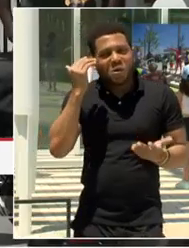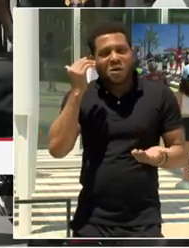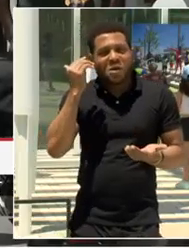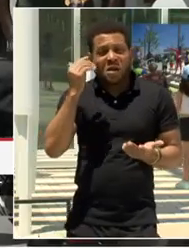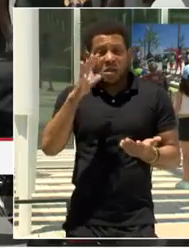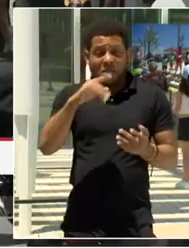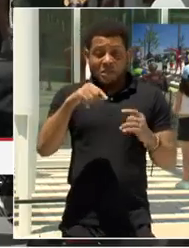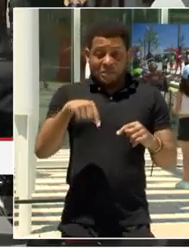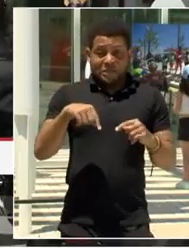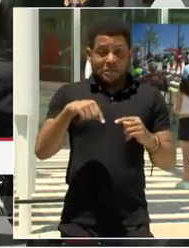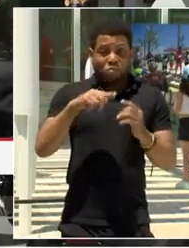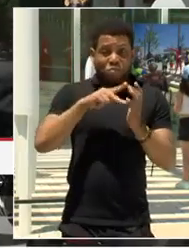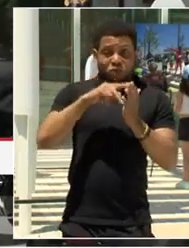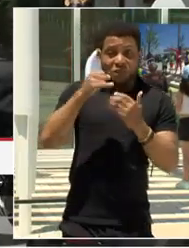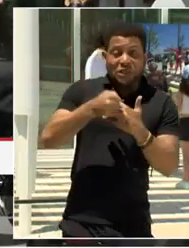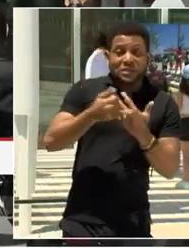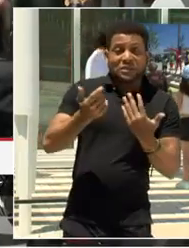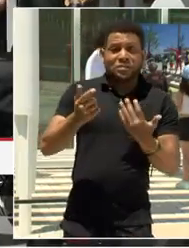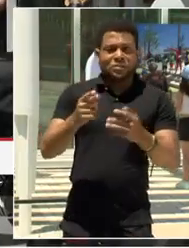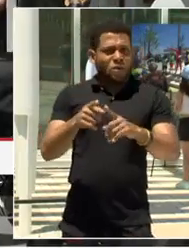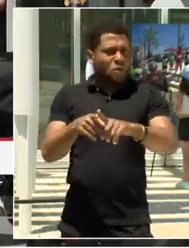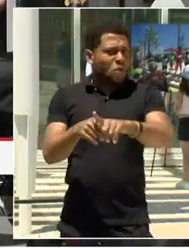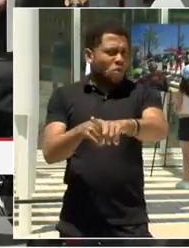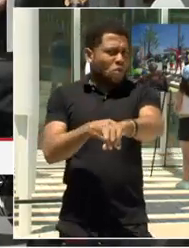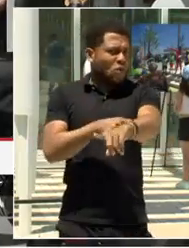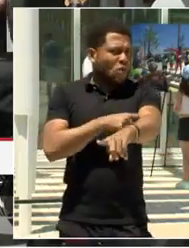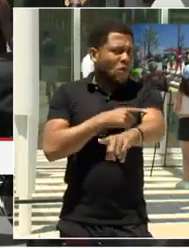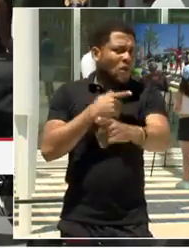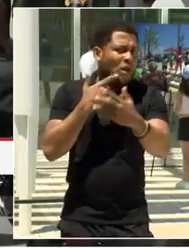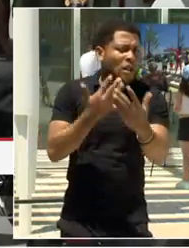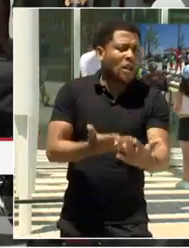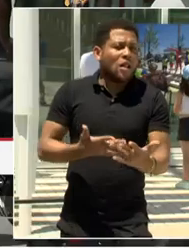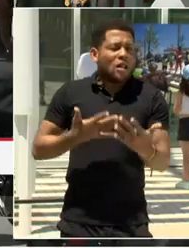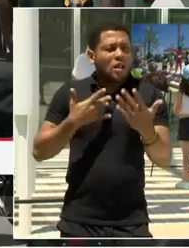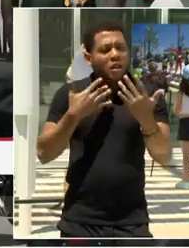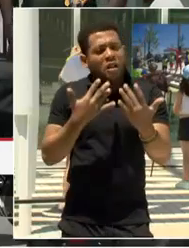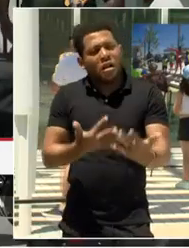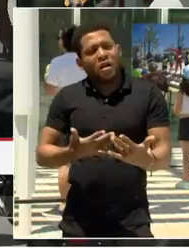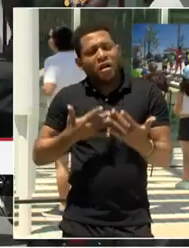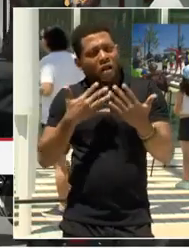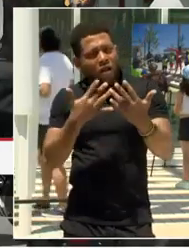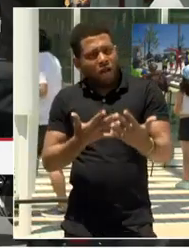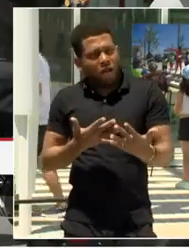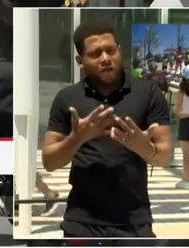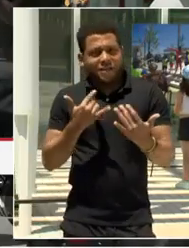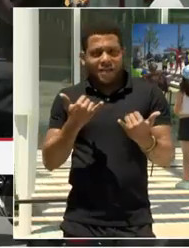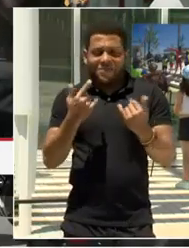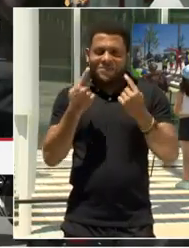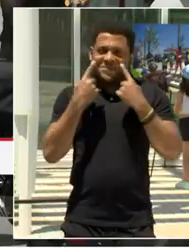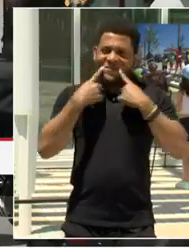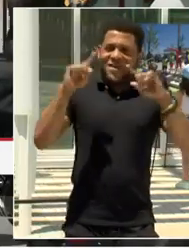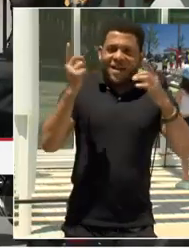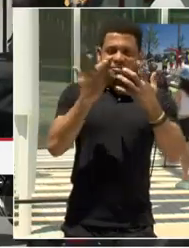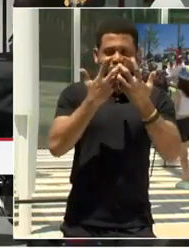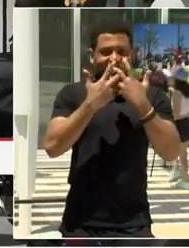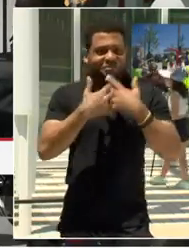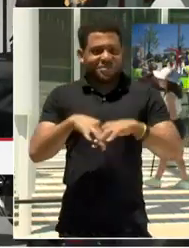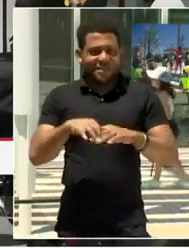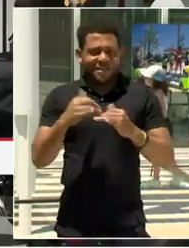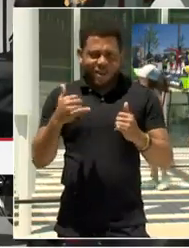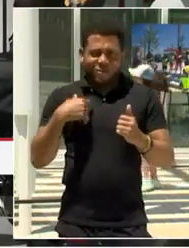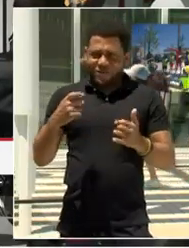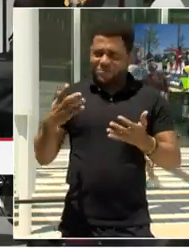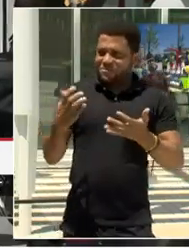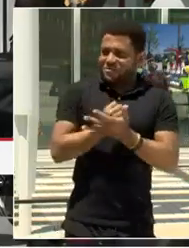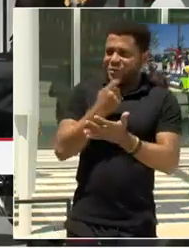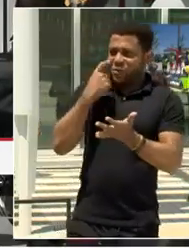this that have lasted over a decade to really take the moment, celebrate it, and appreciate the work that it's taken to get us to this point